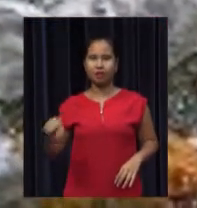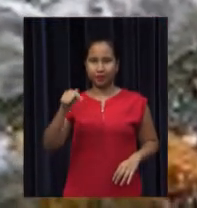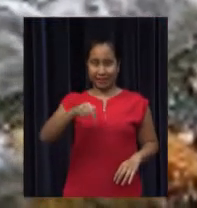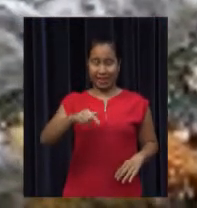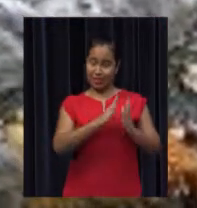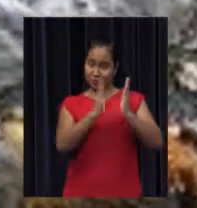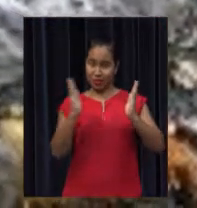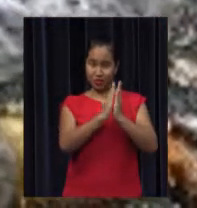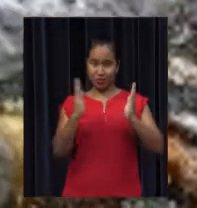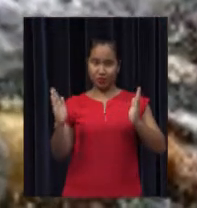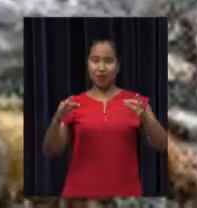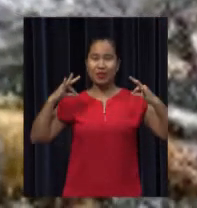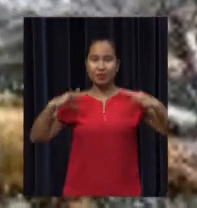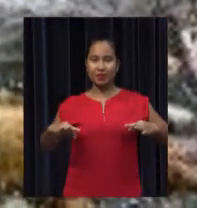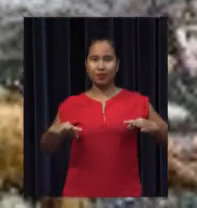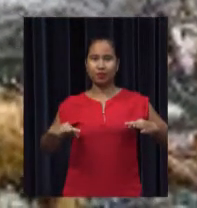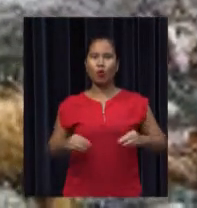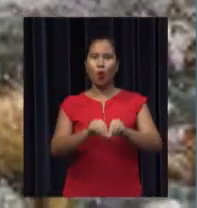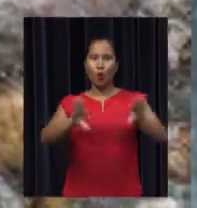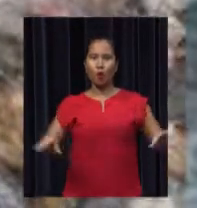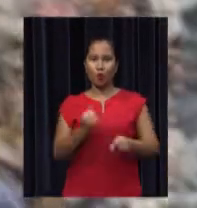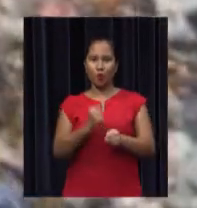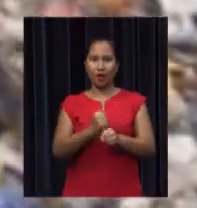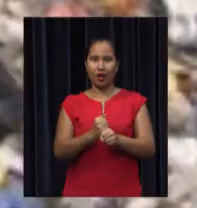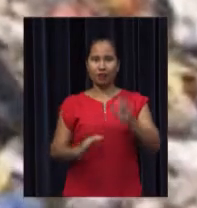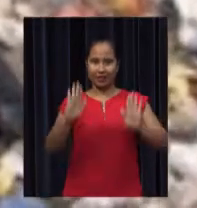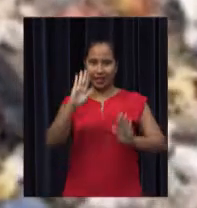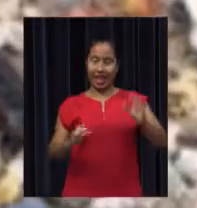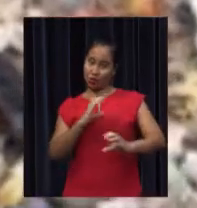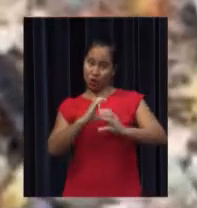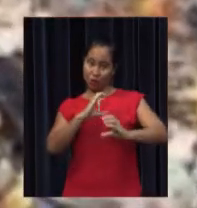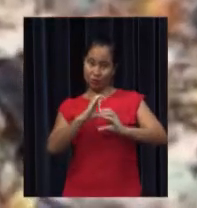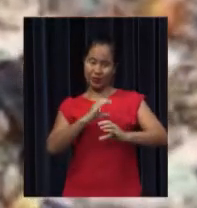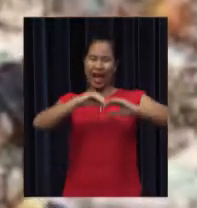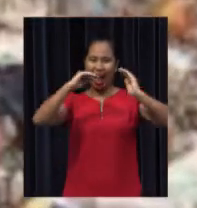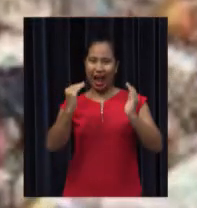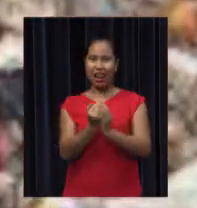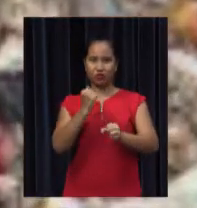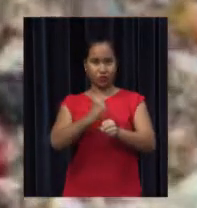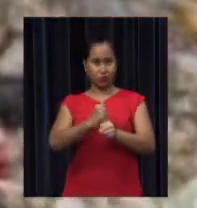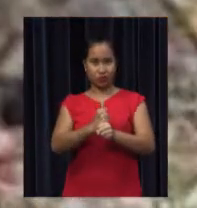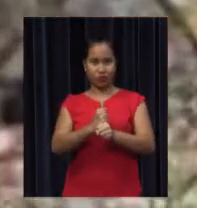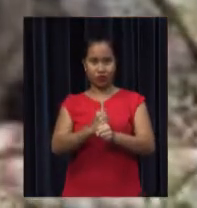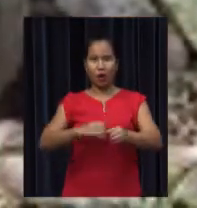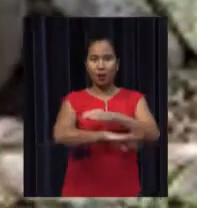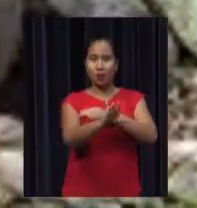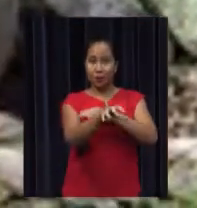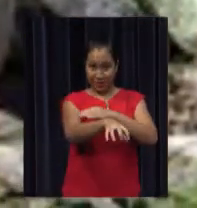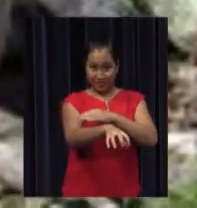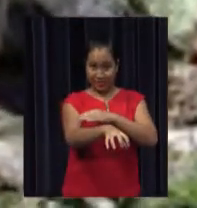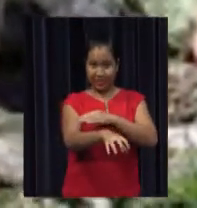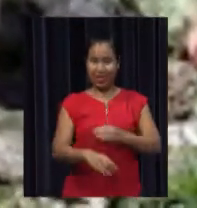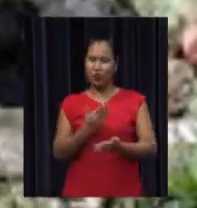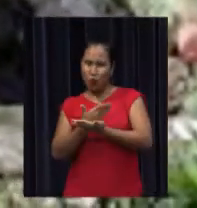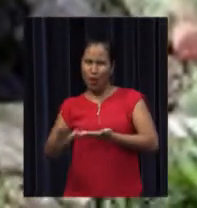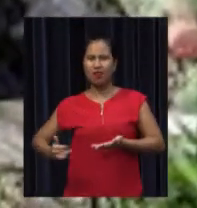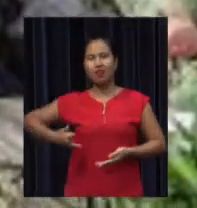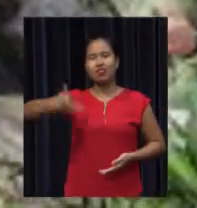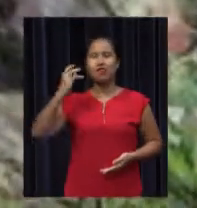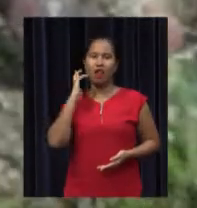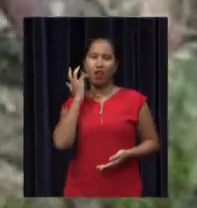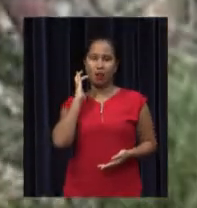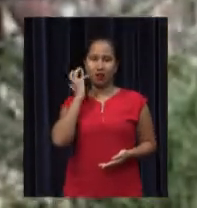of Public Works, Transport and Communication is doing everything right now to relieve the city center of excessive